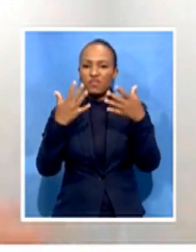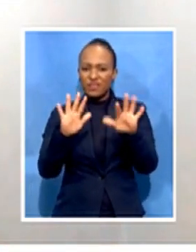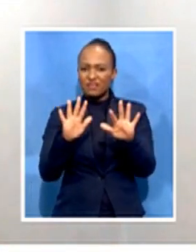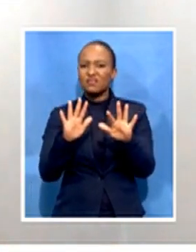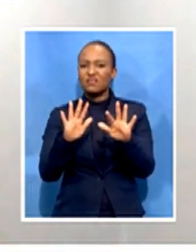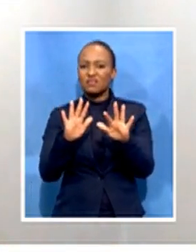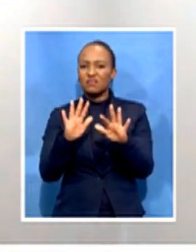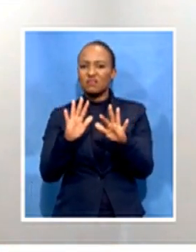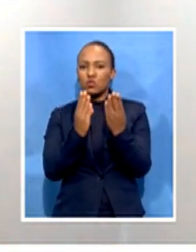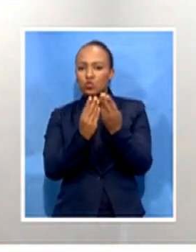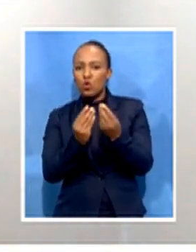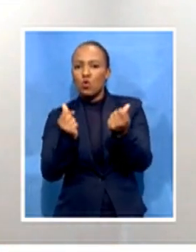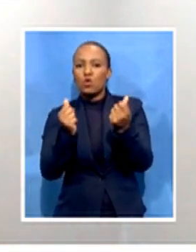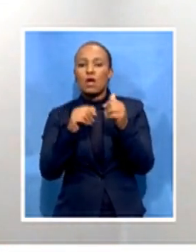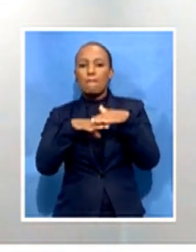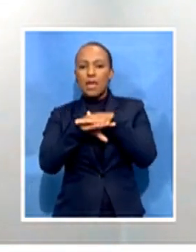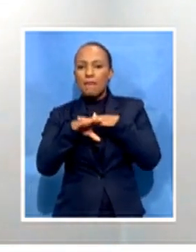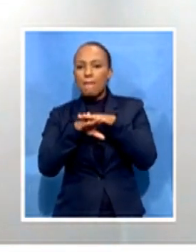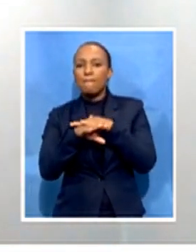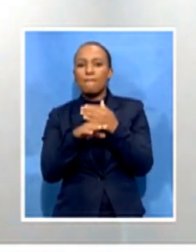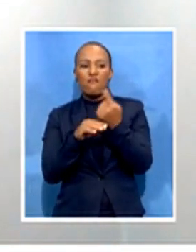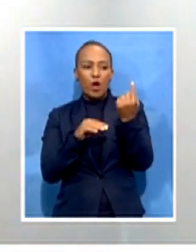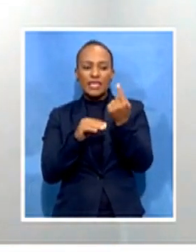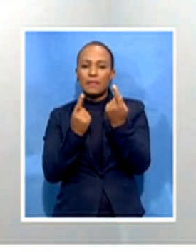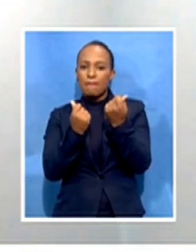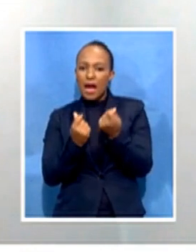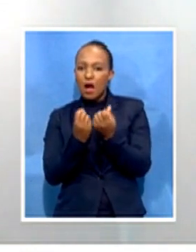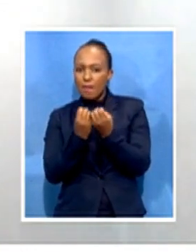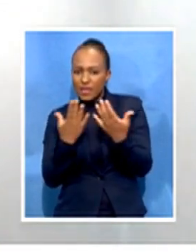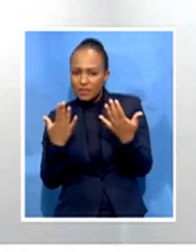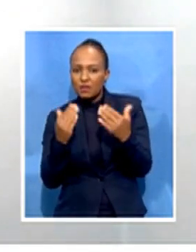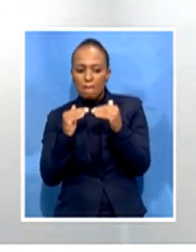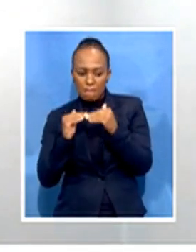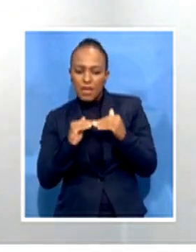price setting. My challenge is it still